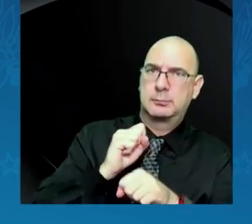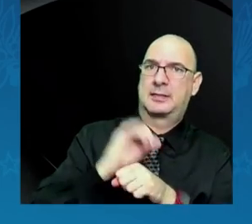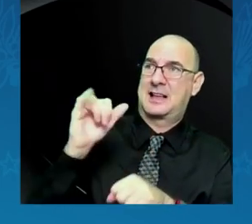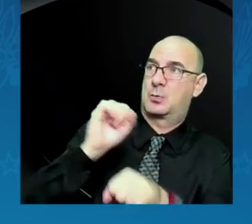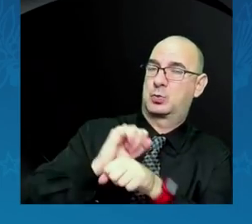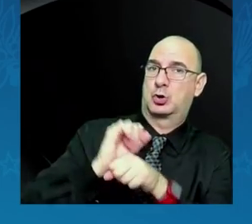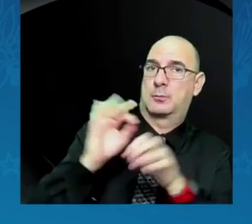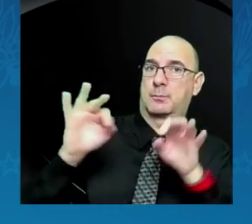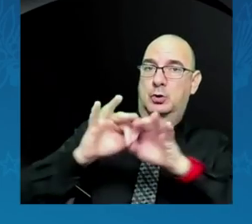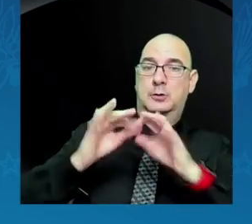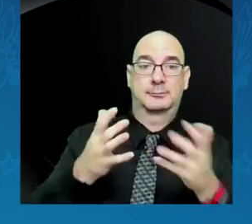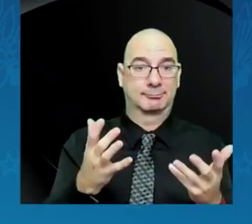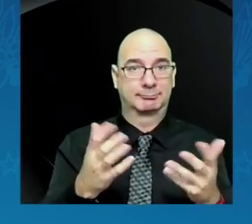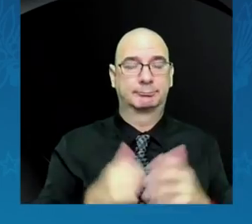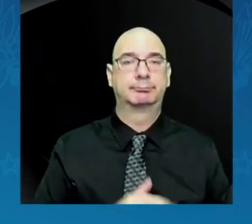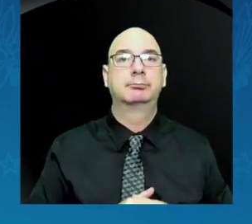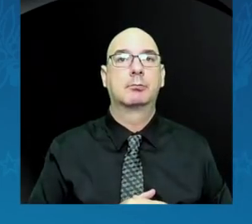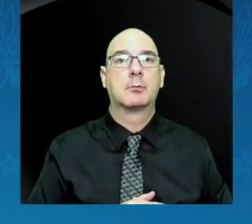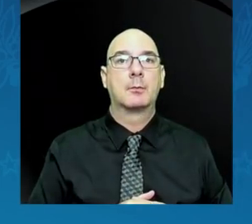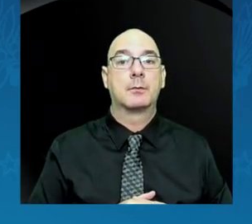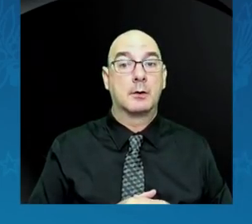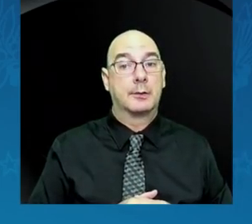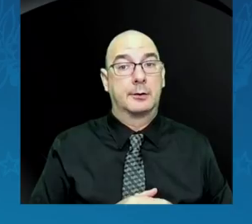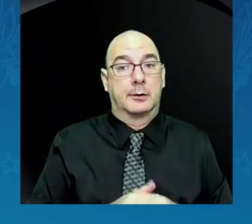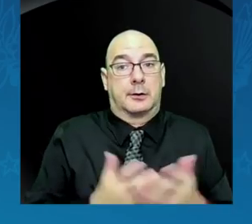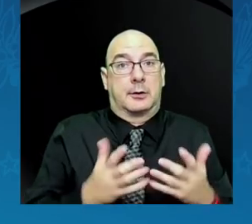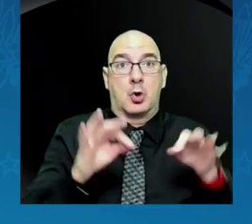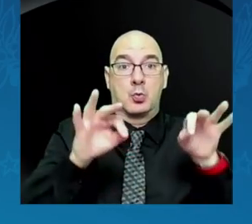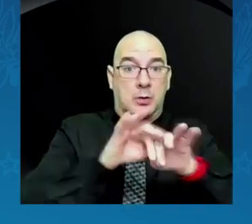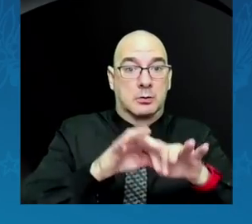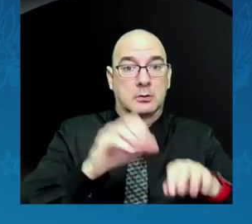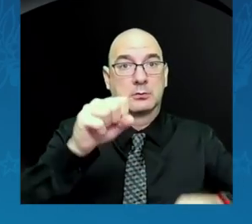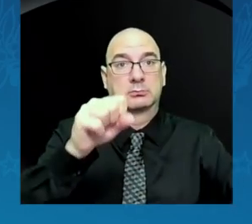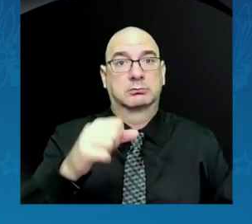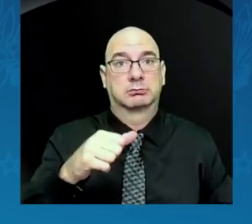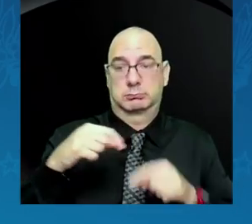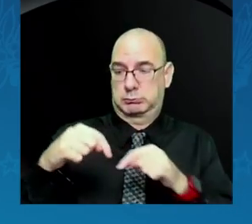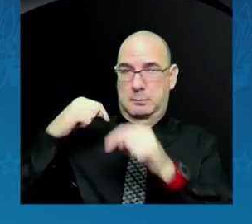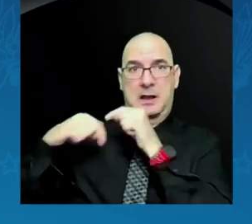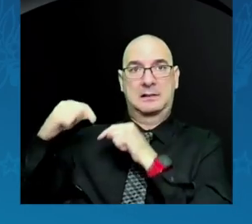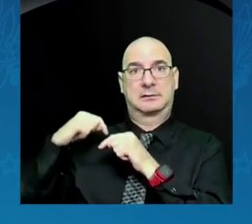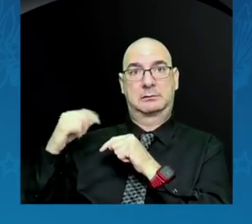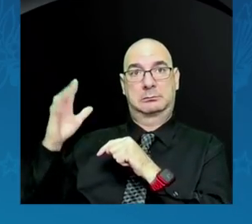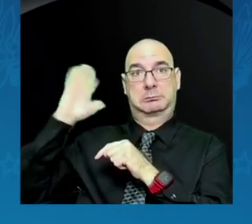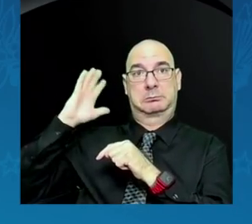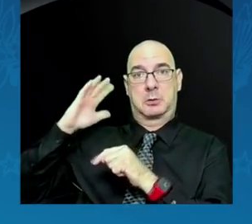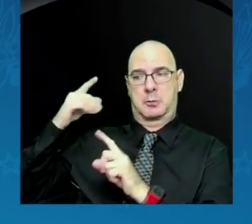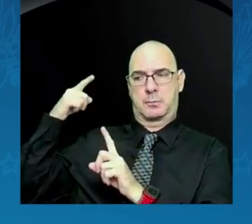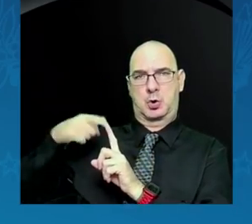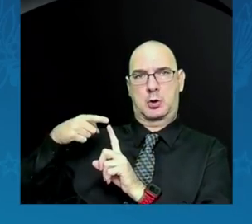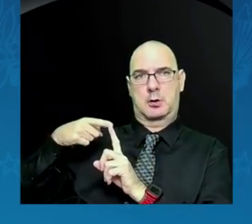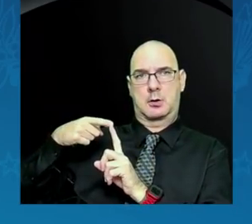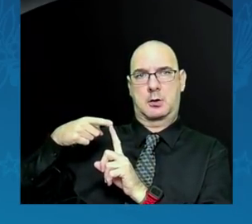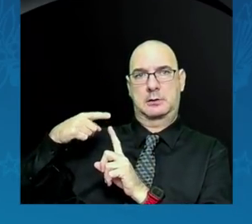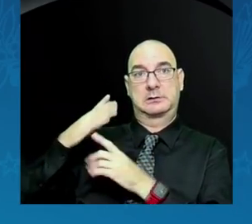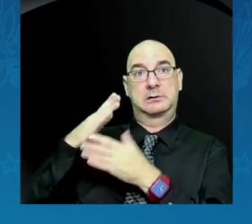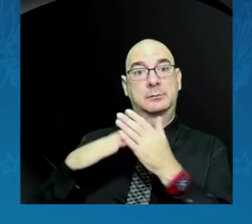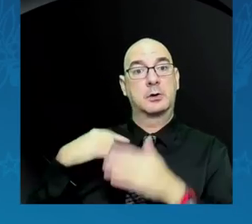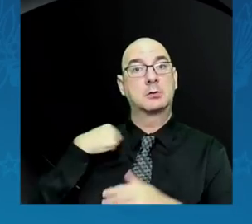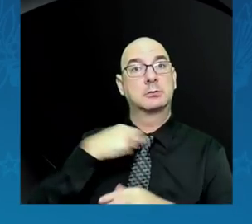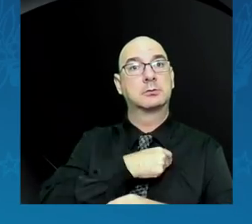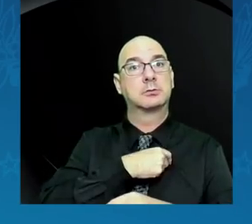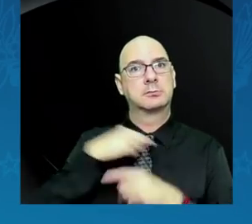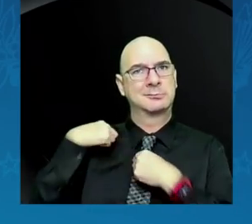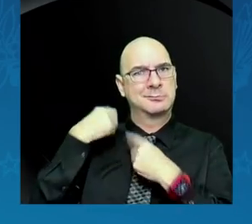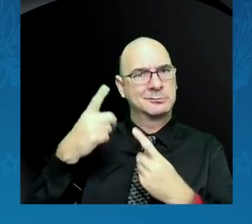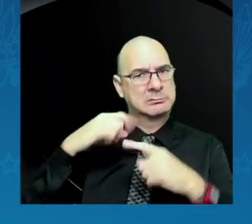And again, I'll go back to my previous point. You know, there are those of us who have been fighting for this for a long time, and there are many